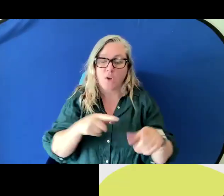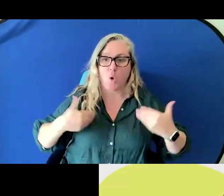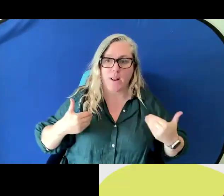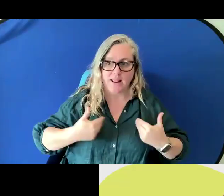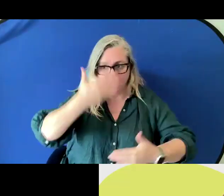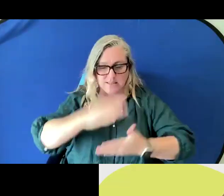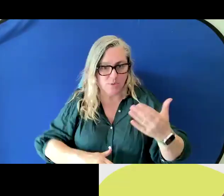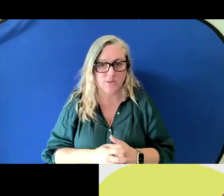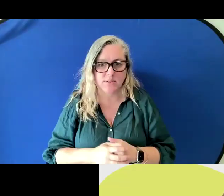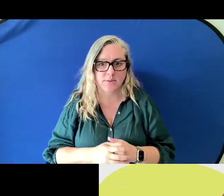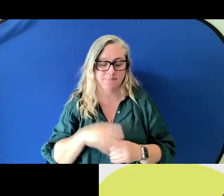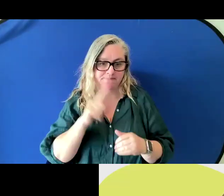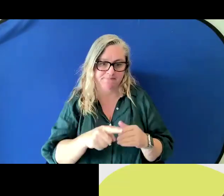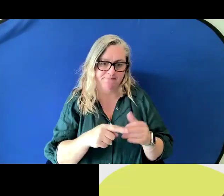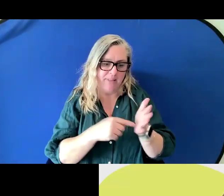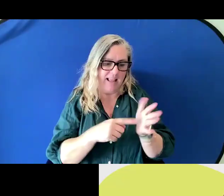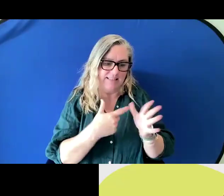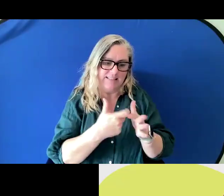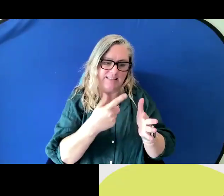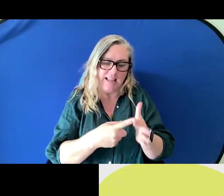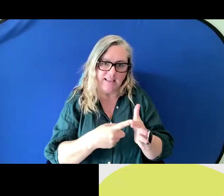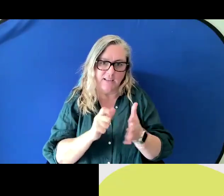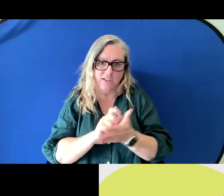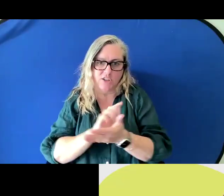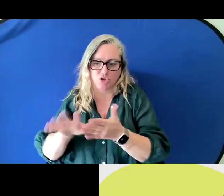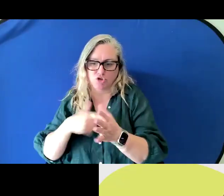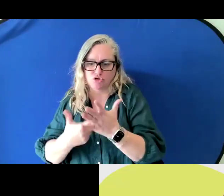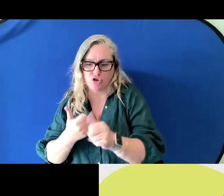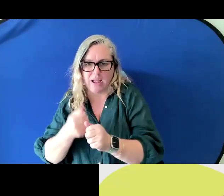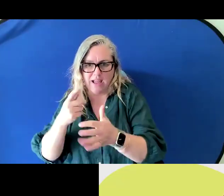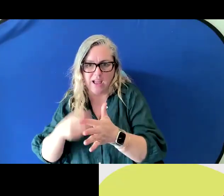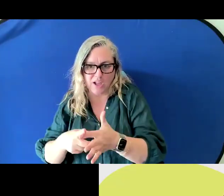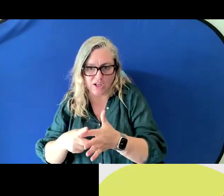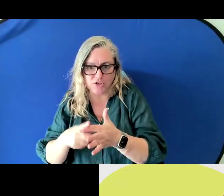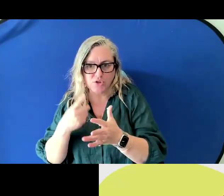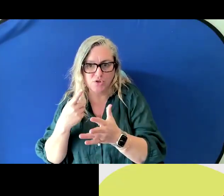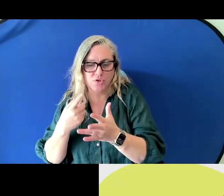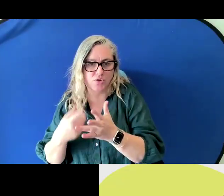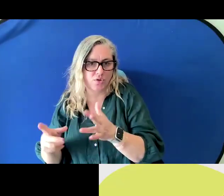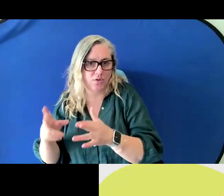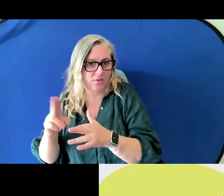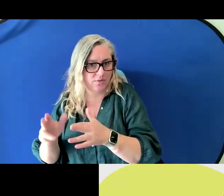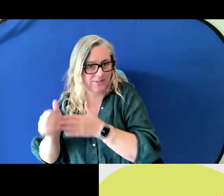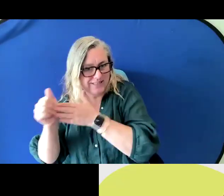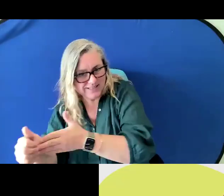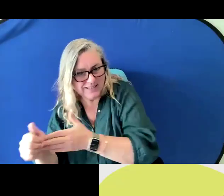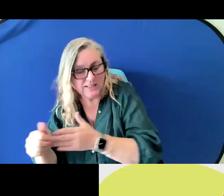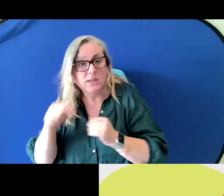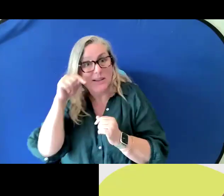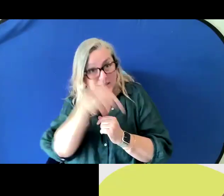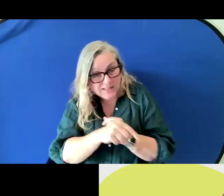experience. Take Charge of Change really shows what authentic co-design looks like in practice and the impact it can